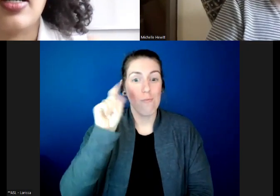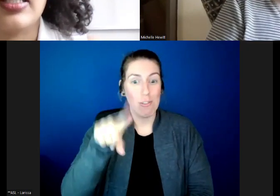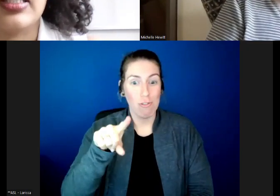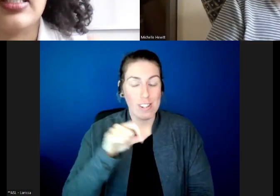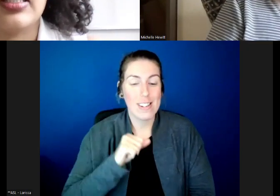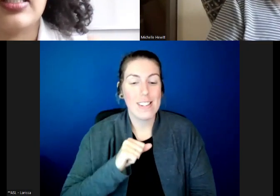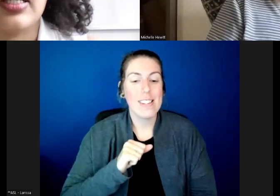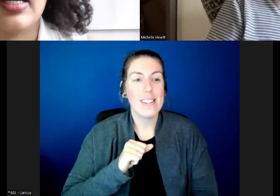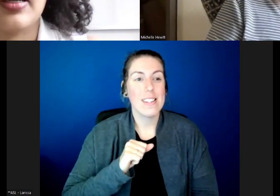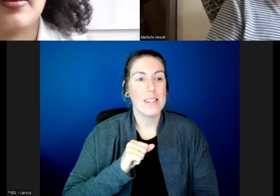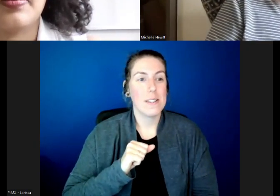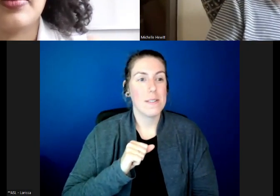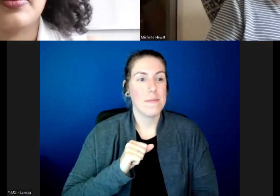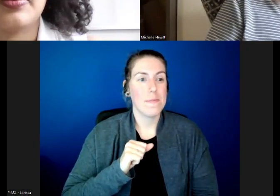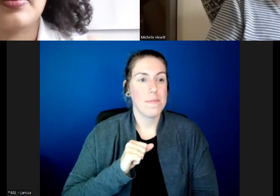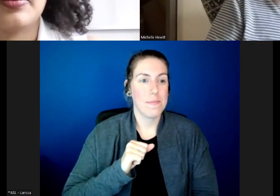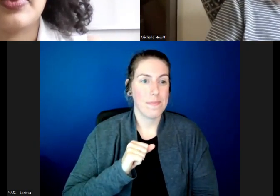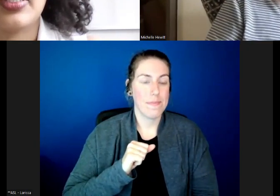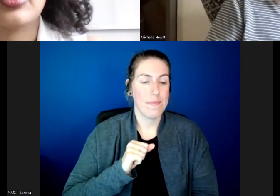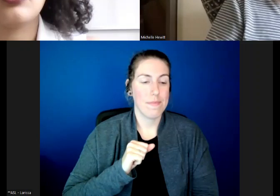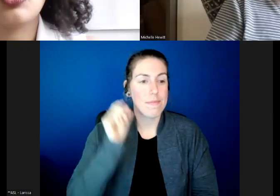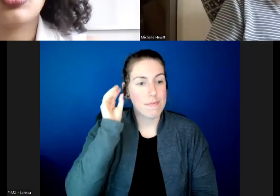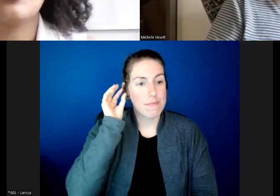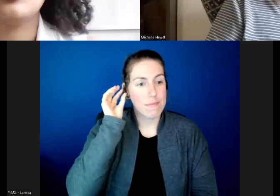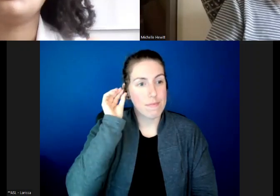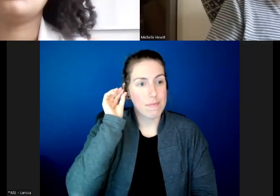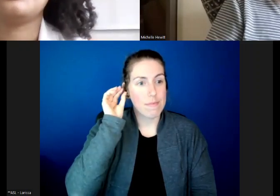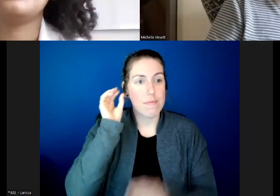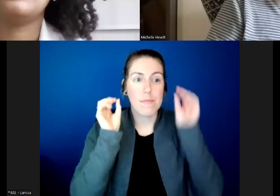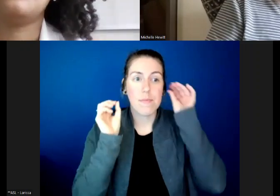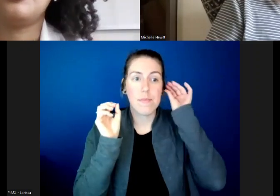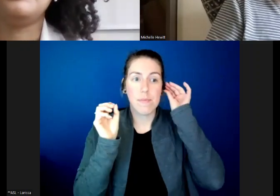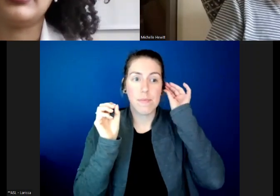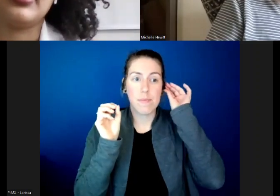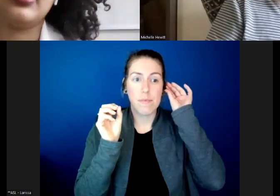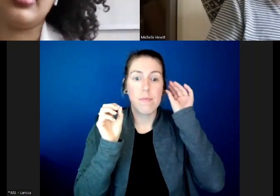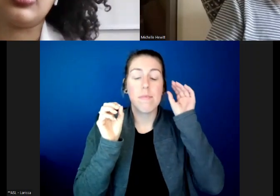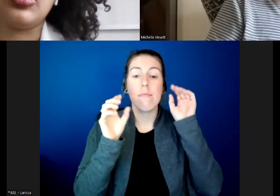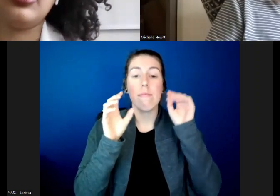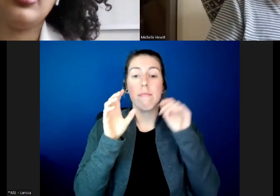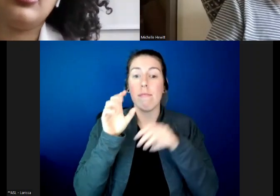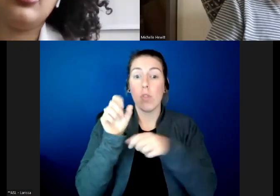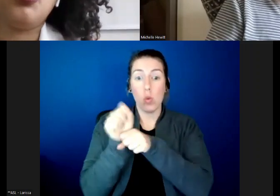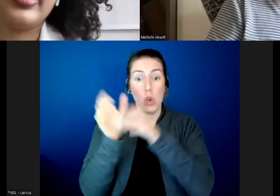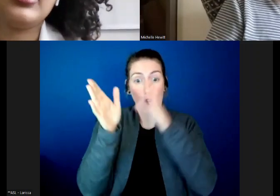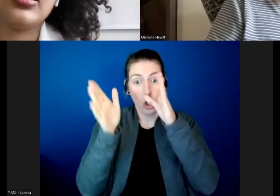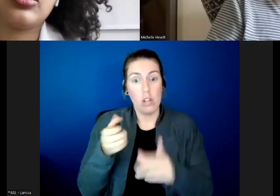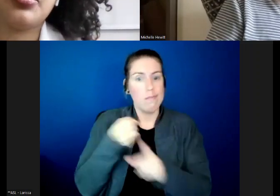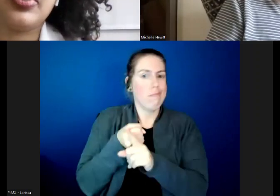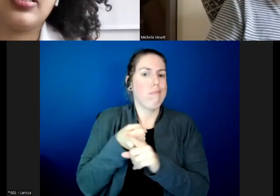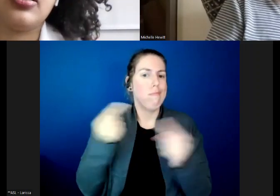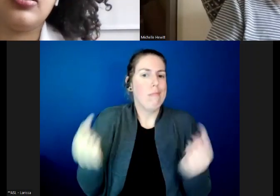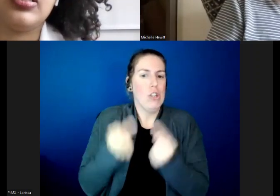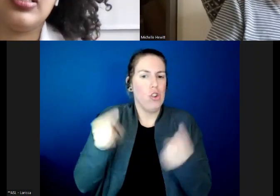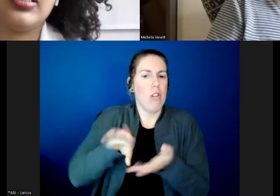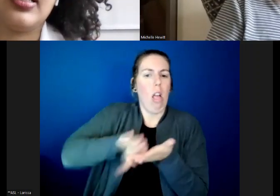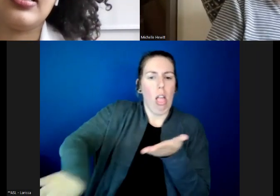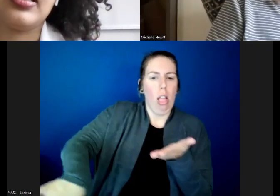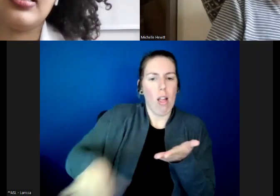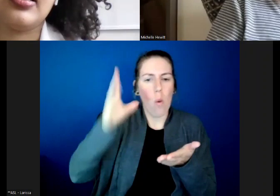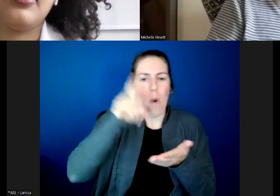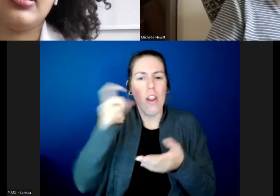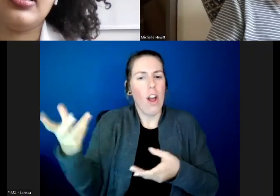is on the exclusion of injured workers from data collection. Why is this group not included